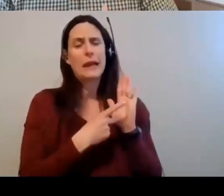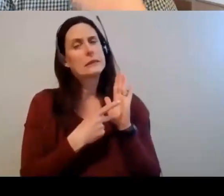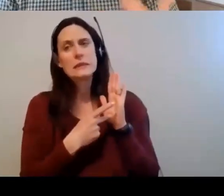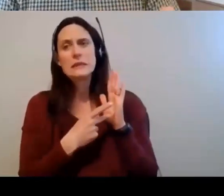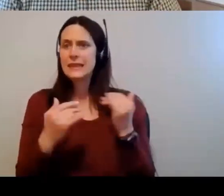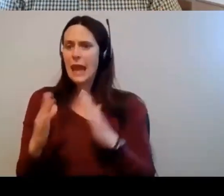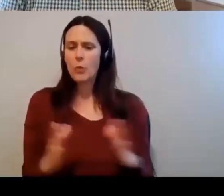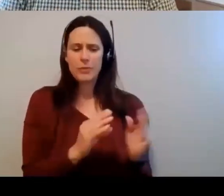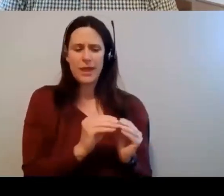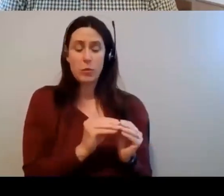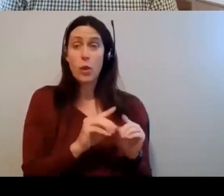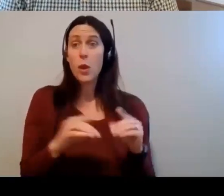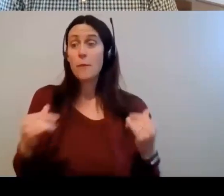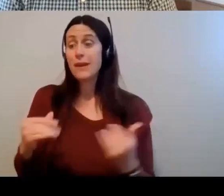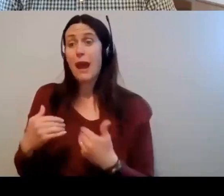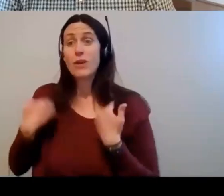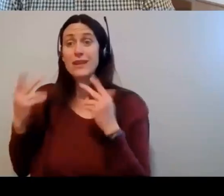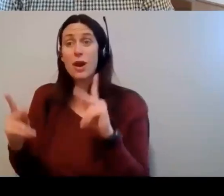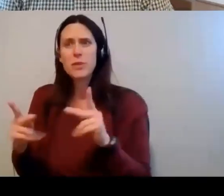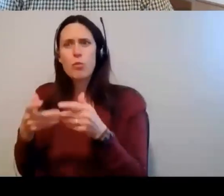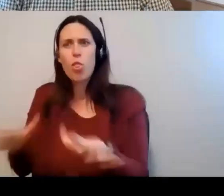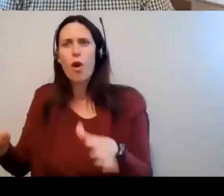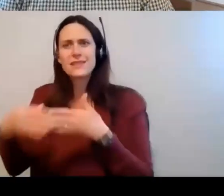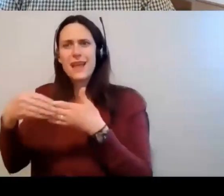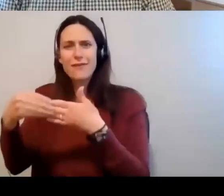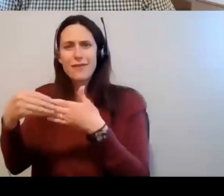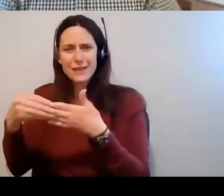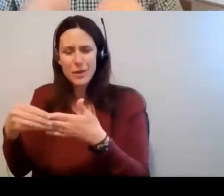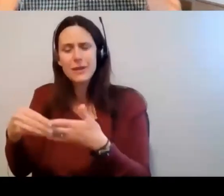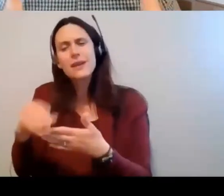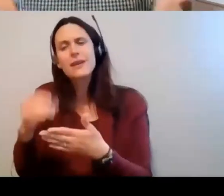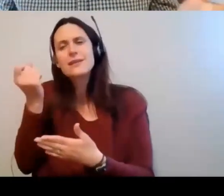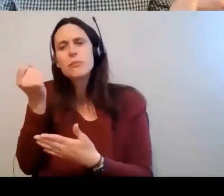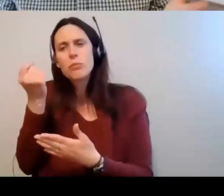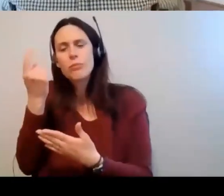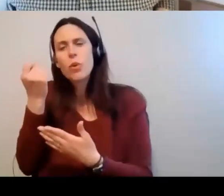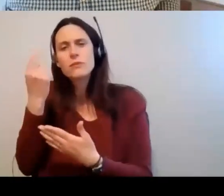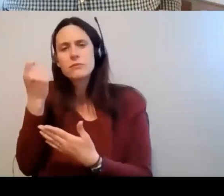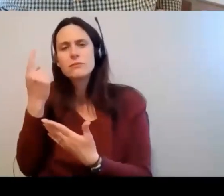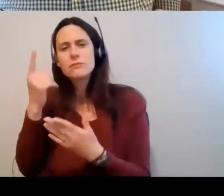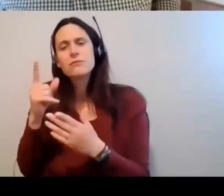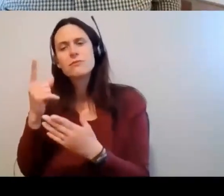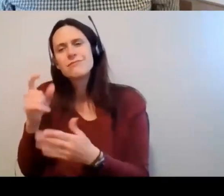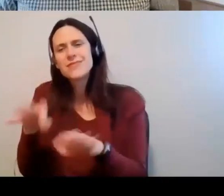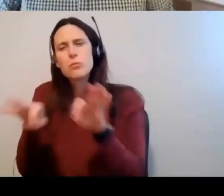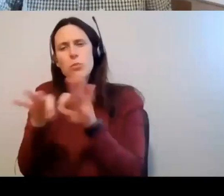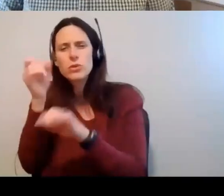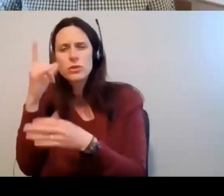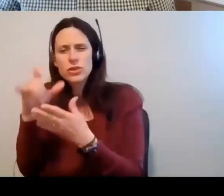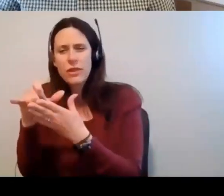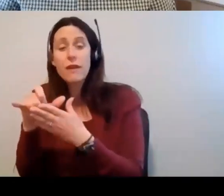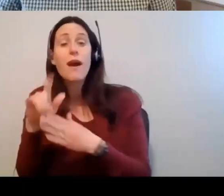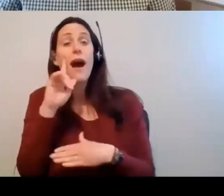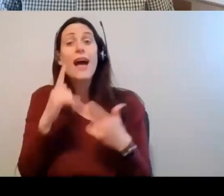young people to not have that flexibility is very important to understand. I think that one of the biggest impacts of COVID for all of us